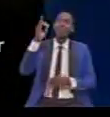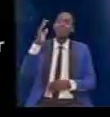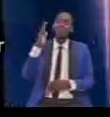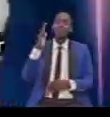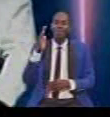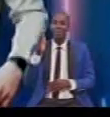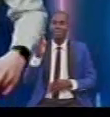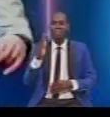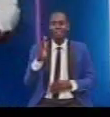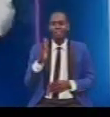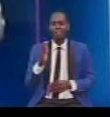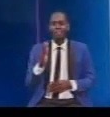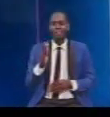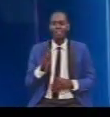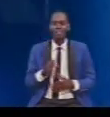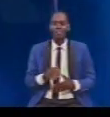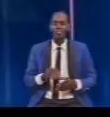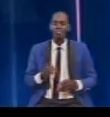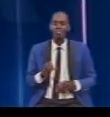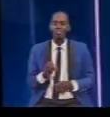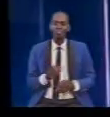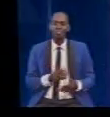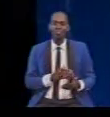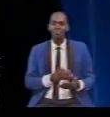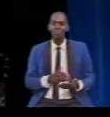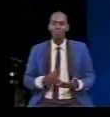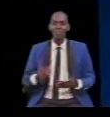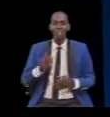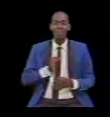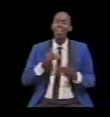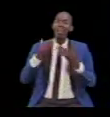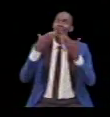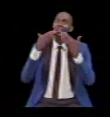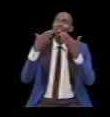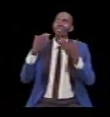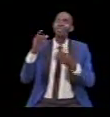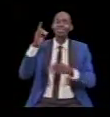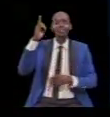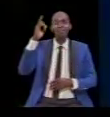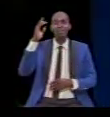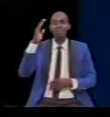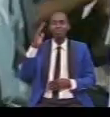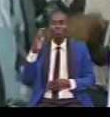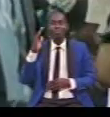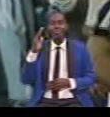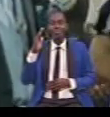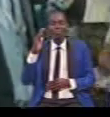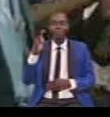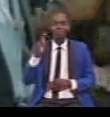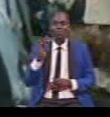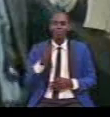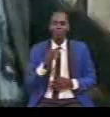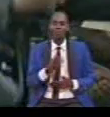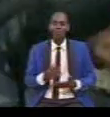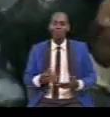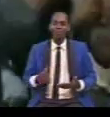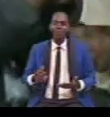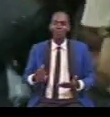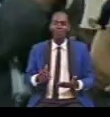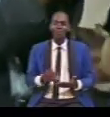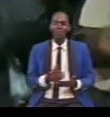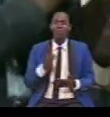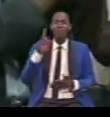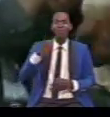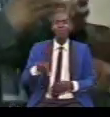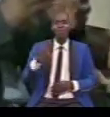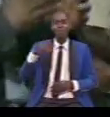thank God. Yes, oh, I thank God. Come on, let's sing that chorus again. He picked